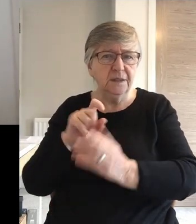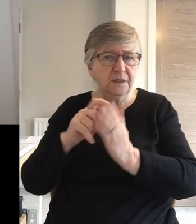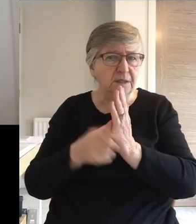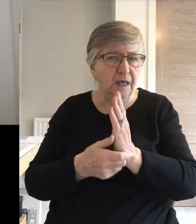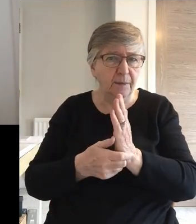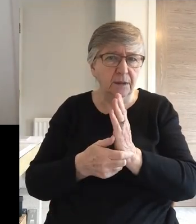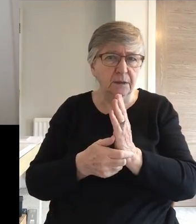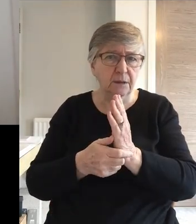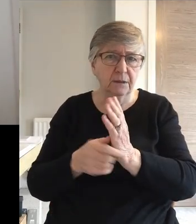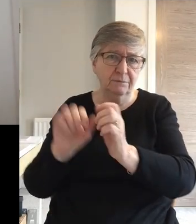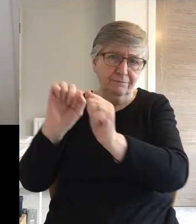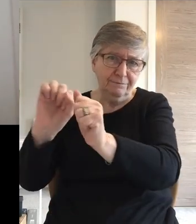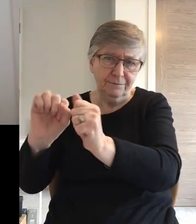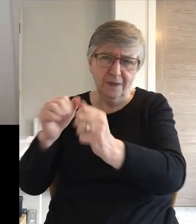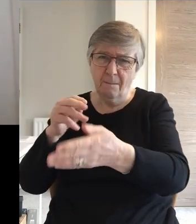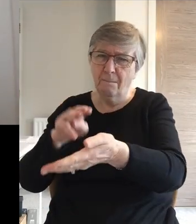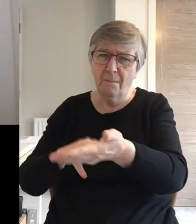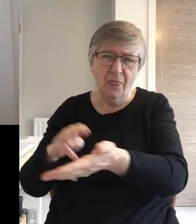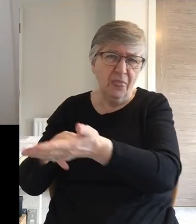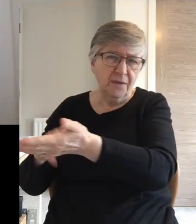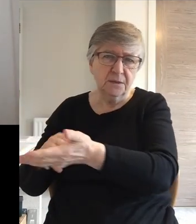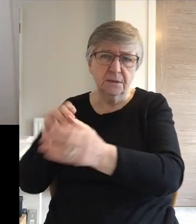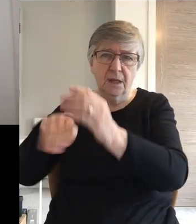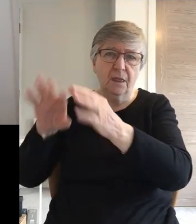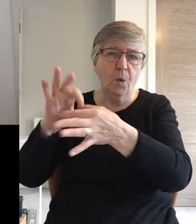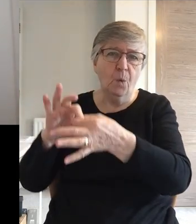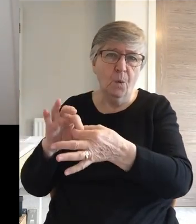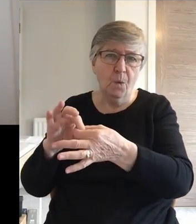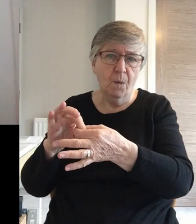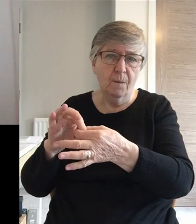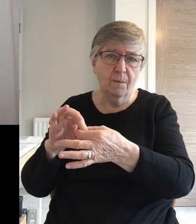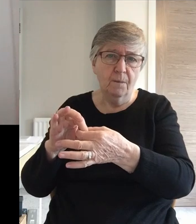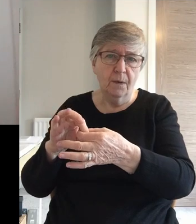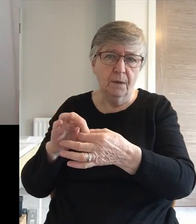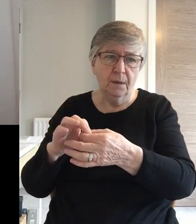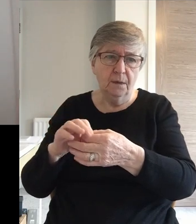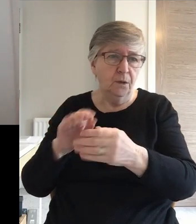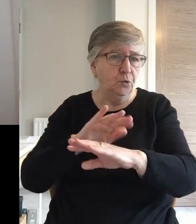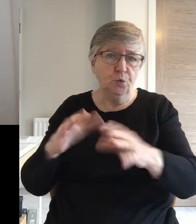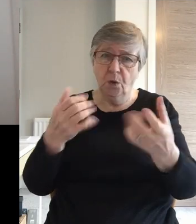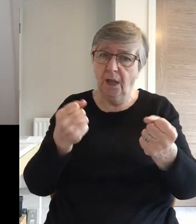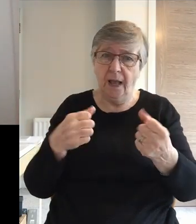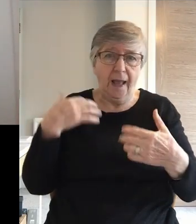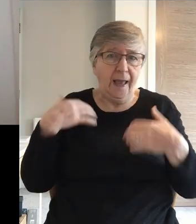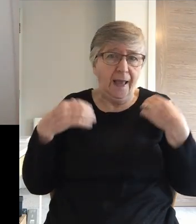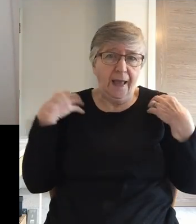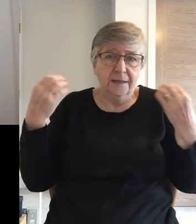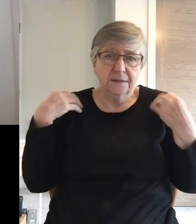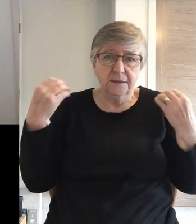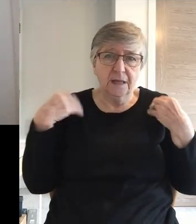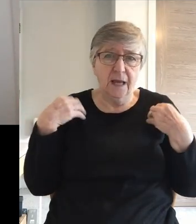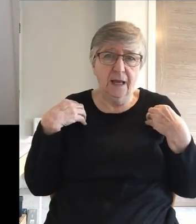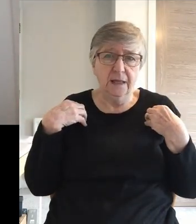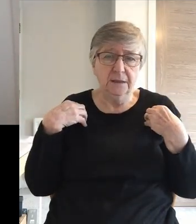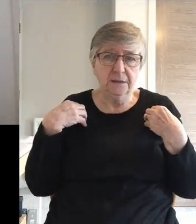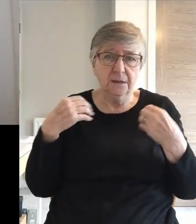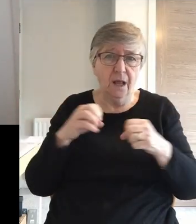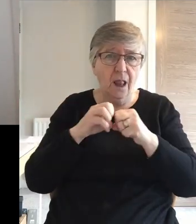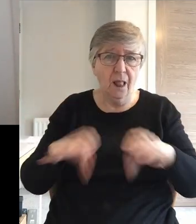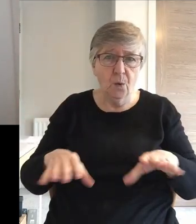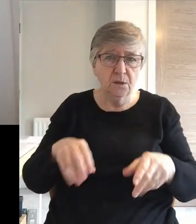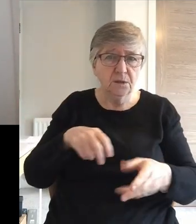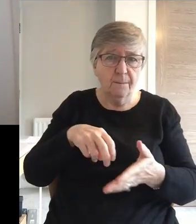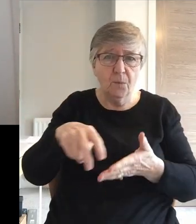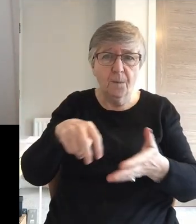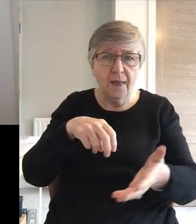cooped up for months in their own homes. They're often suffering from lack of exercise, loss of what mobility they